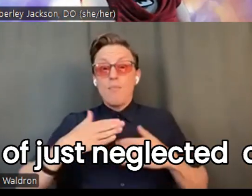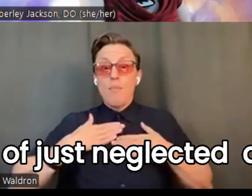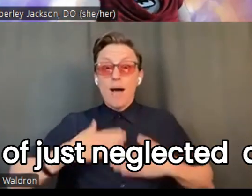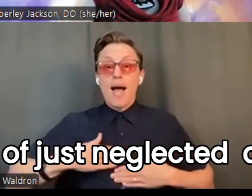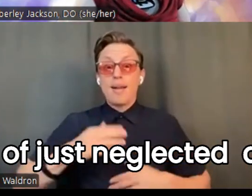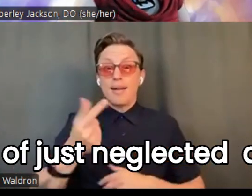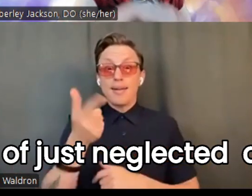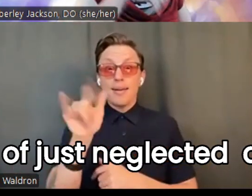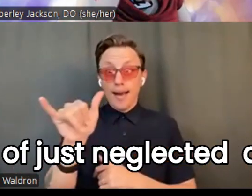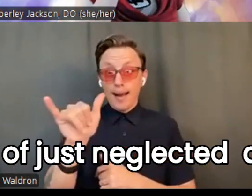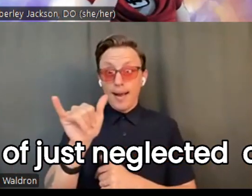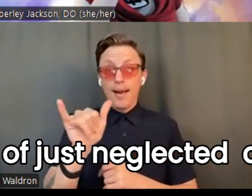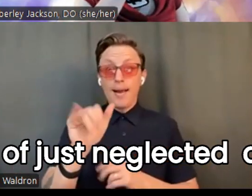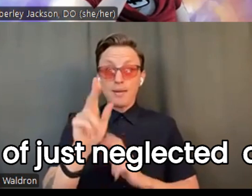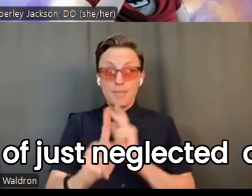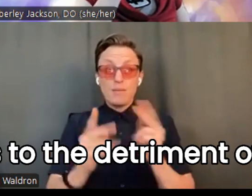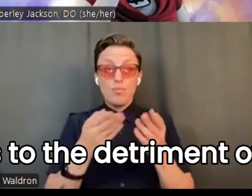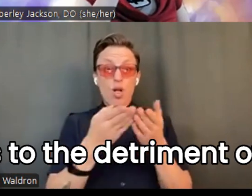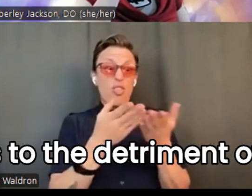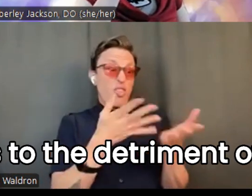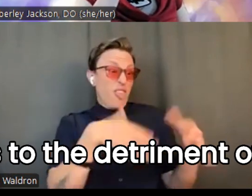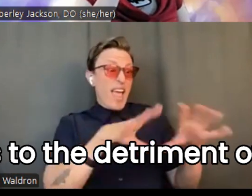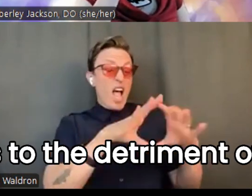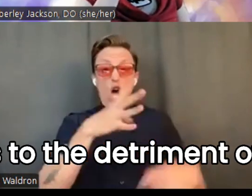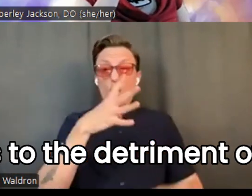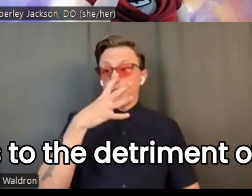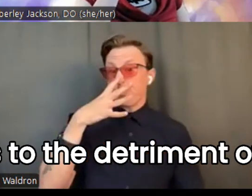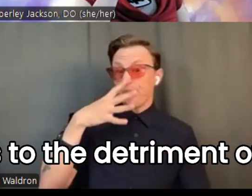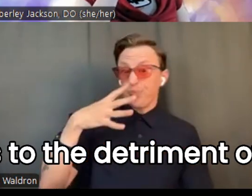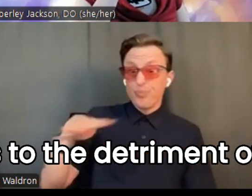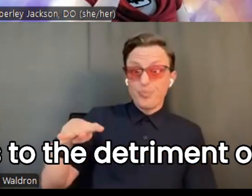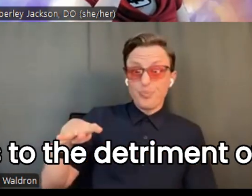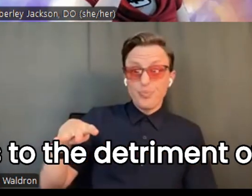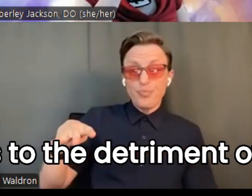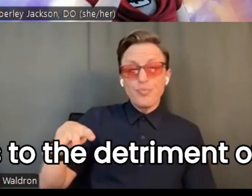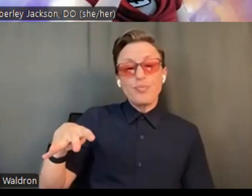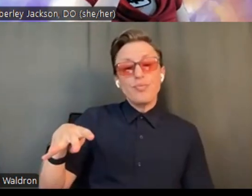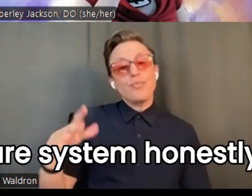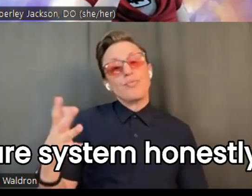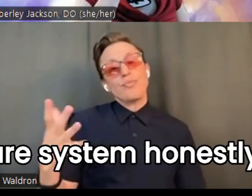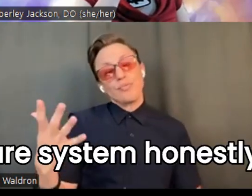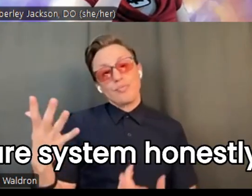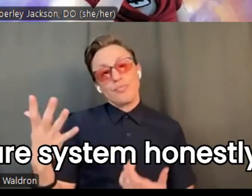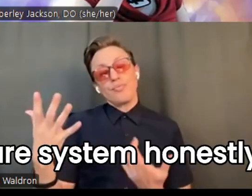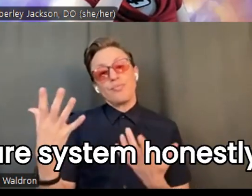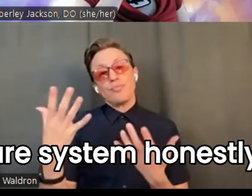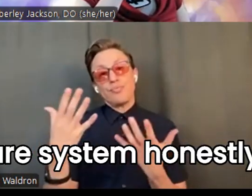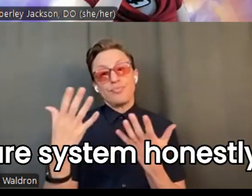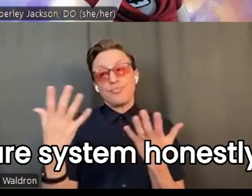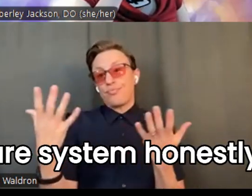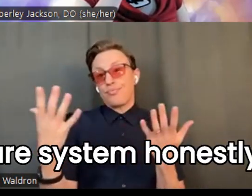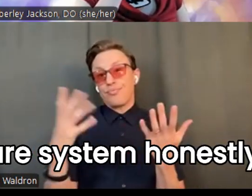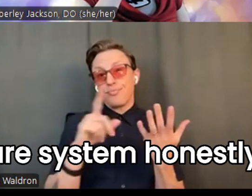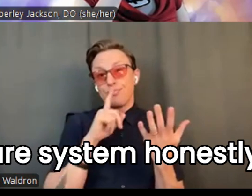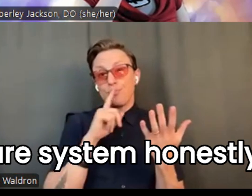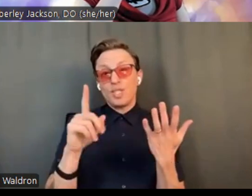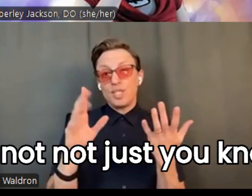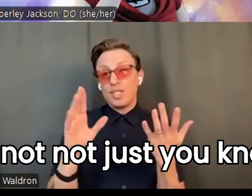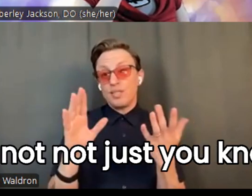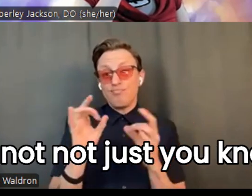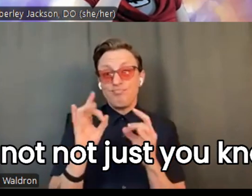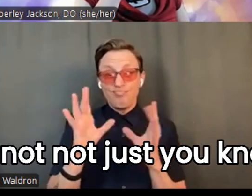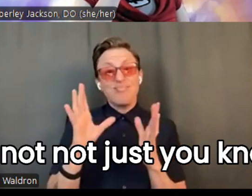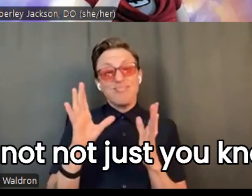just neglected. And it's to the detriment of the healthcare system, honestly,